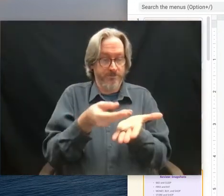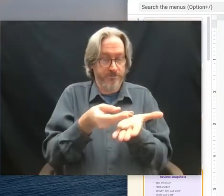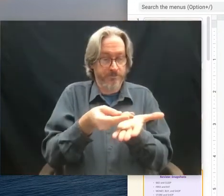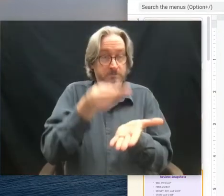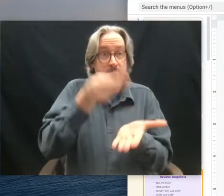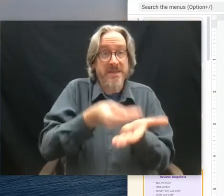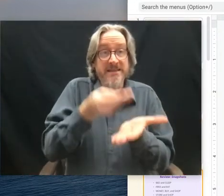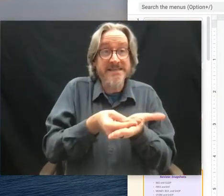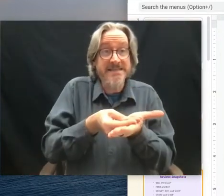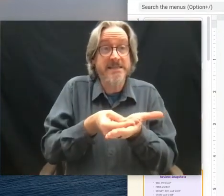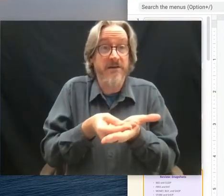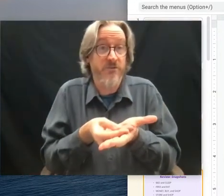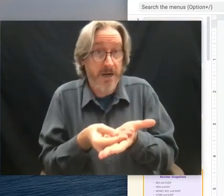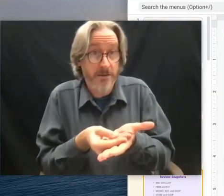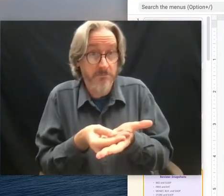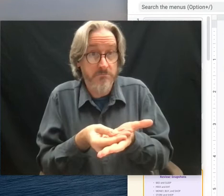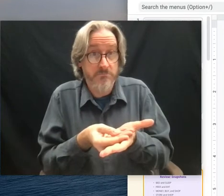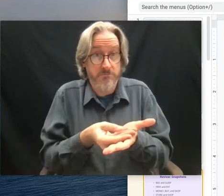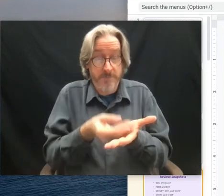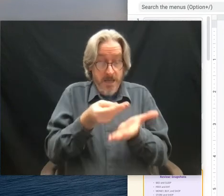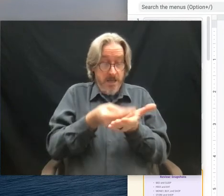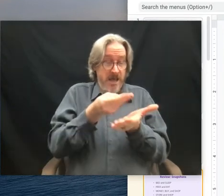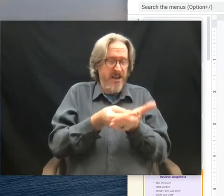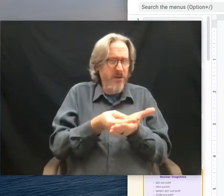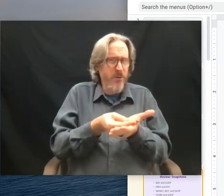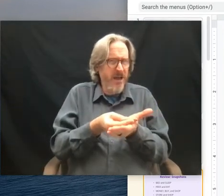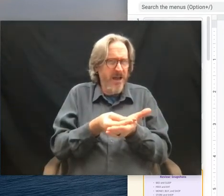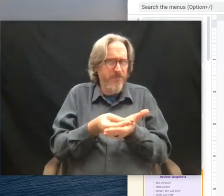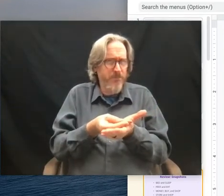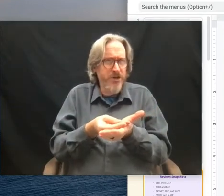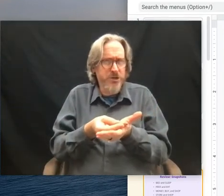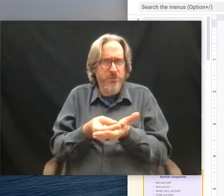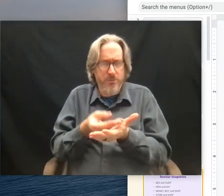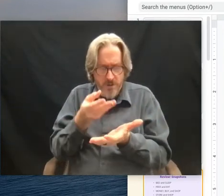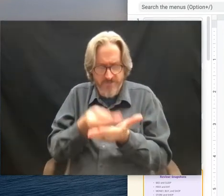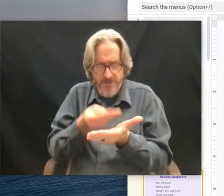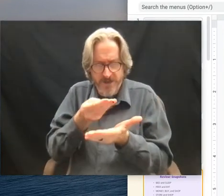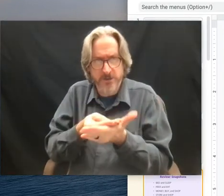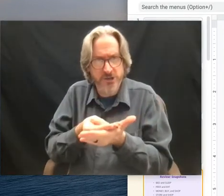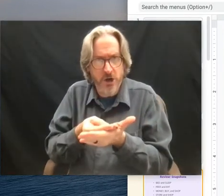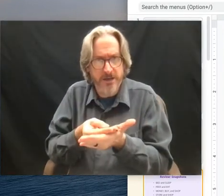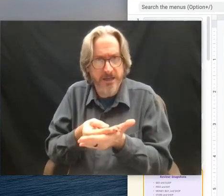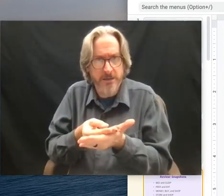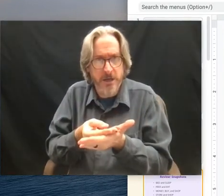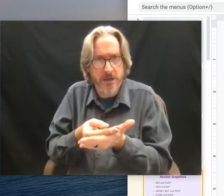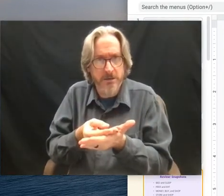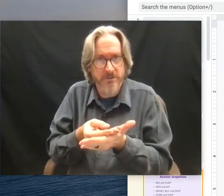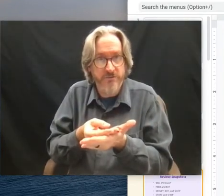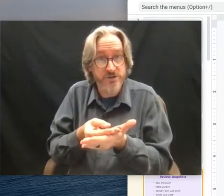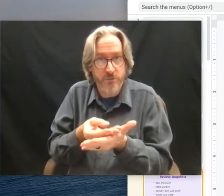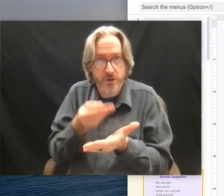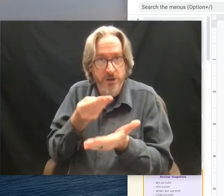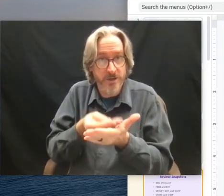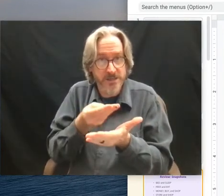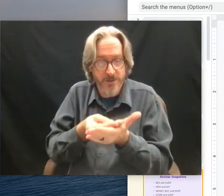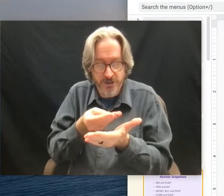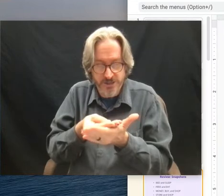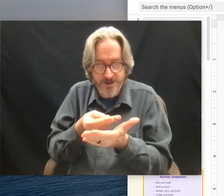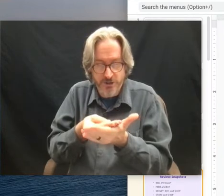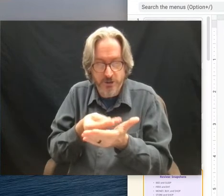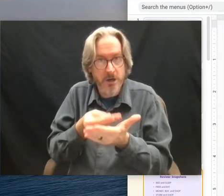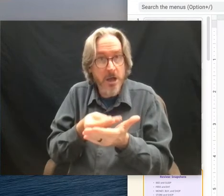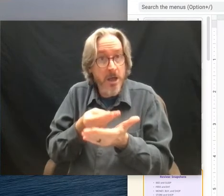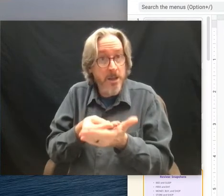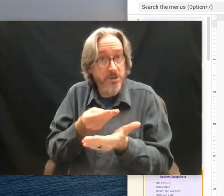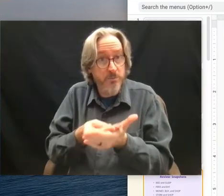So this is the sign for money. And I think I'm pretty sure everybody saw it in the first 4 units, but just